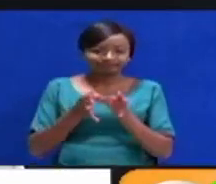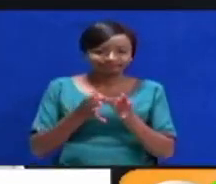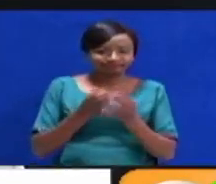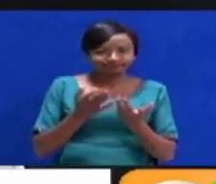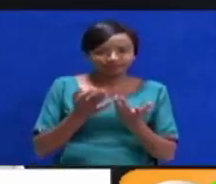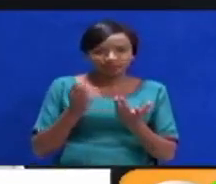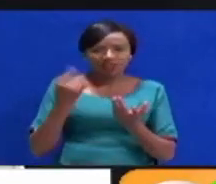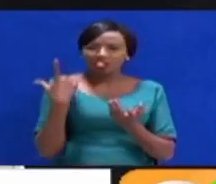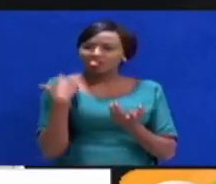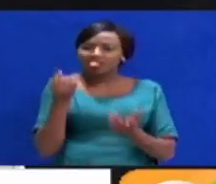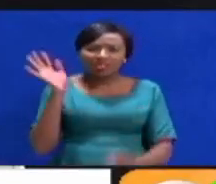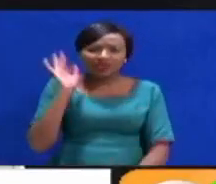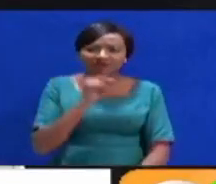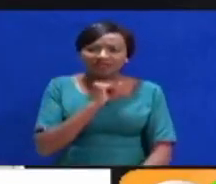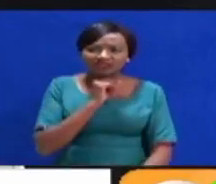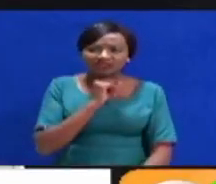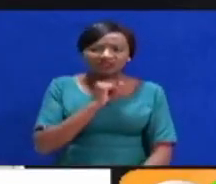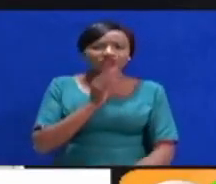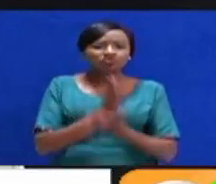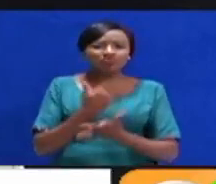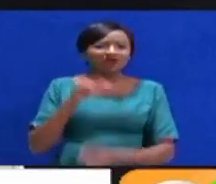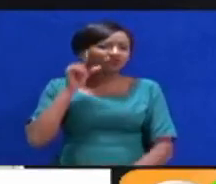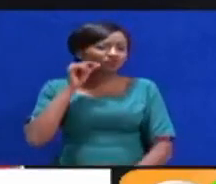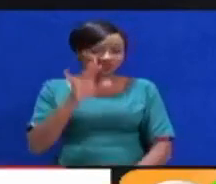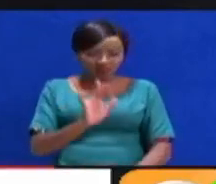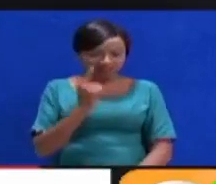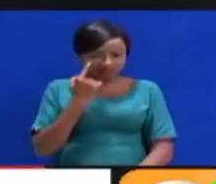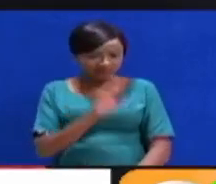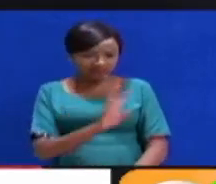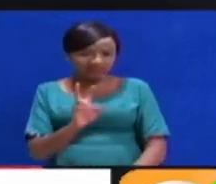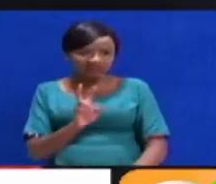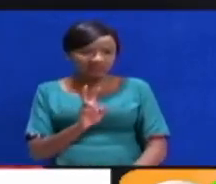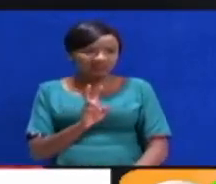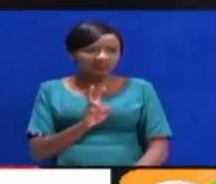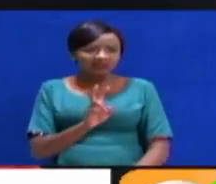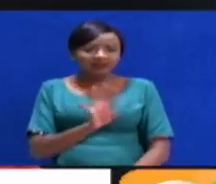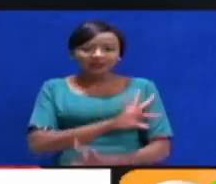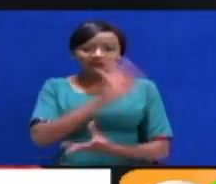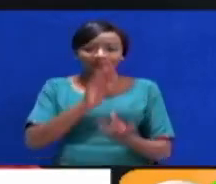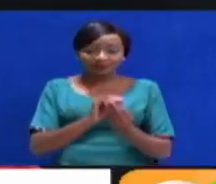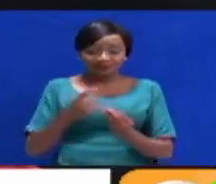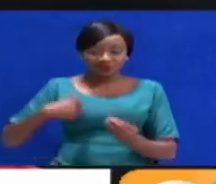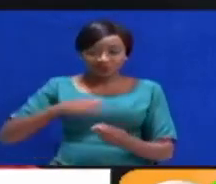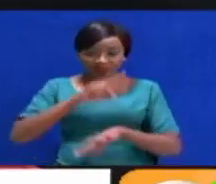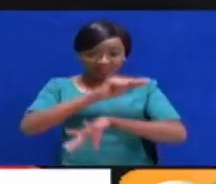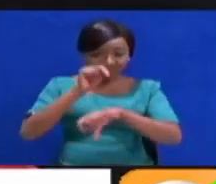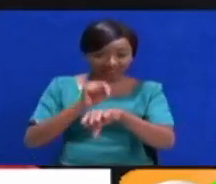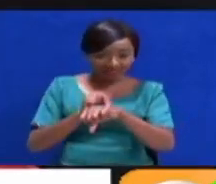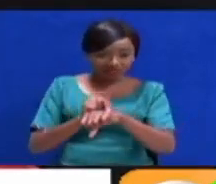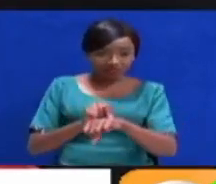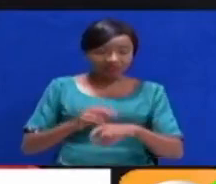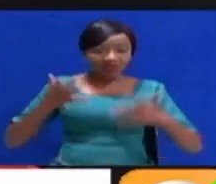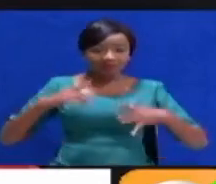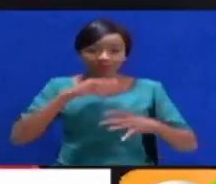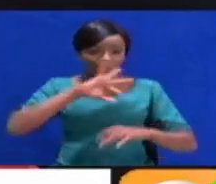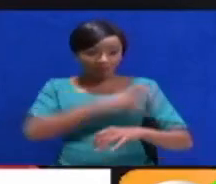In fact, the other day, there was a seemingly hilarious tweet that captured our problem. As a nation, the person quipped,